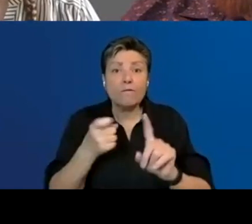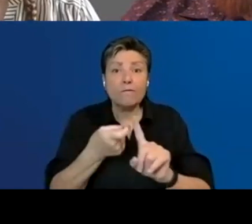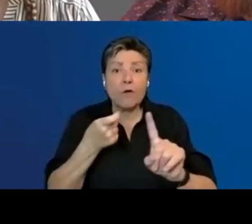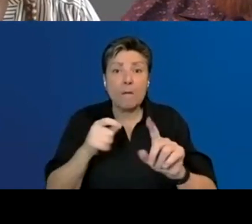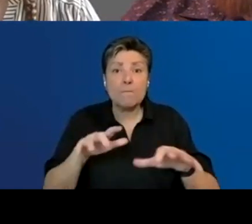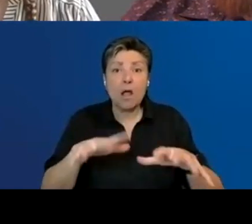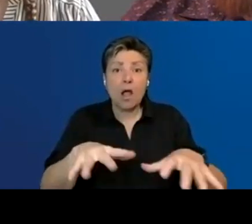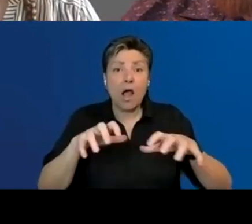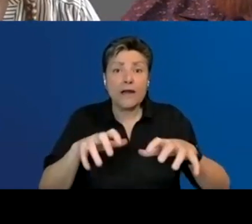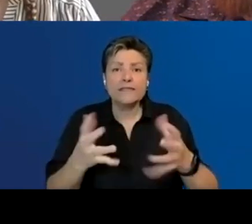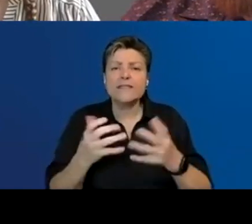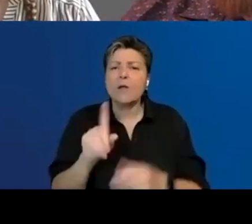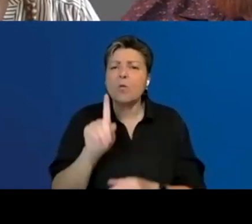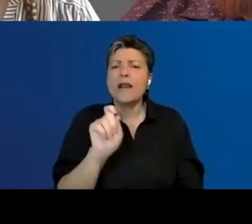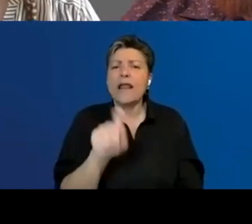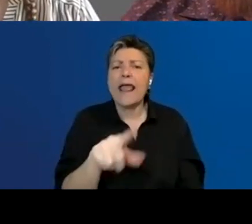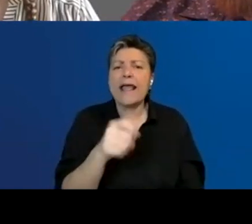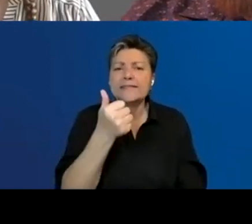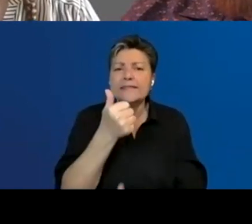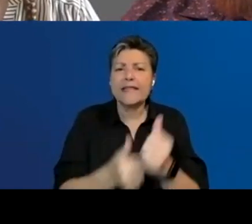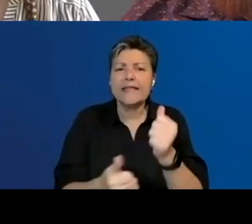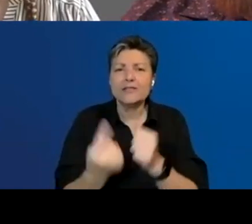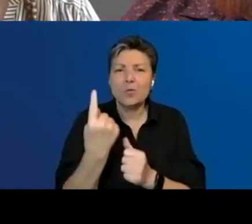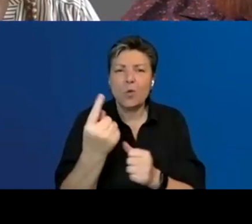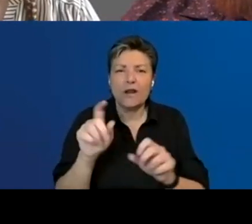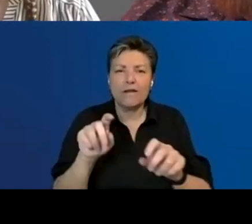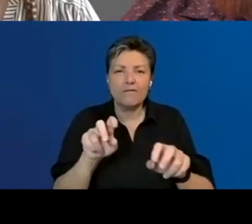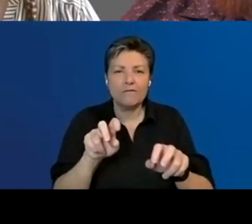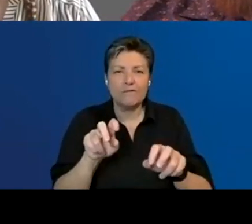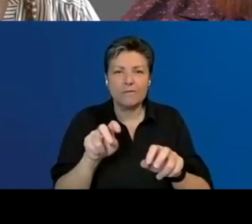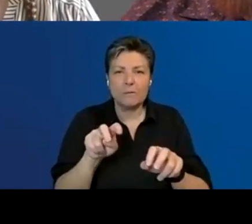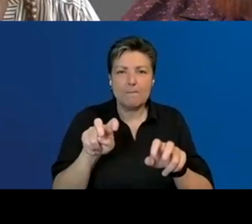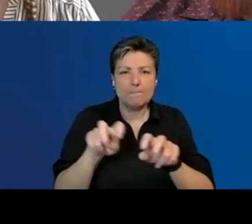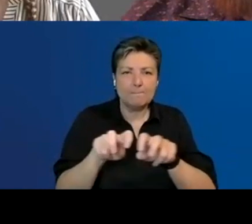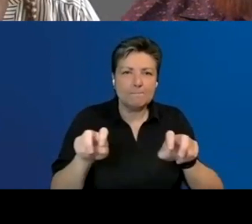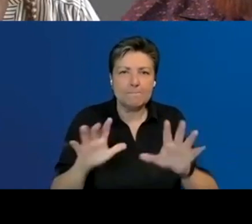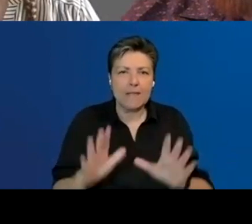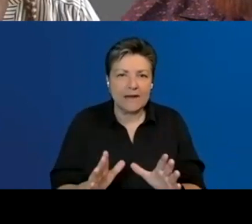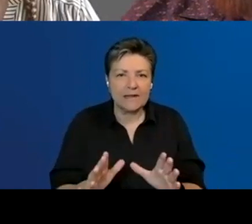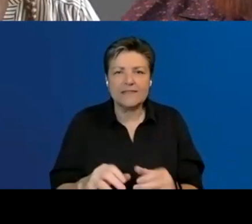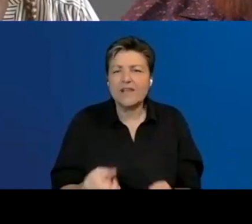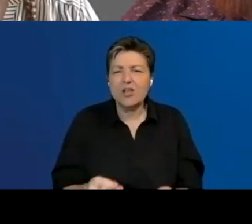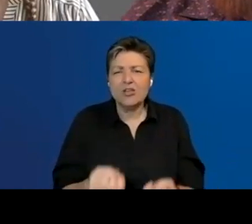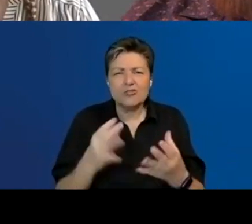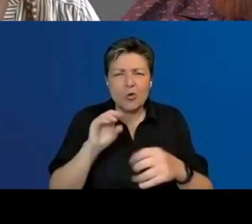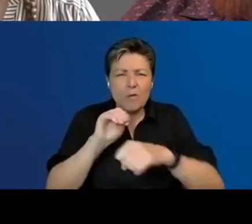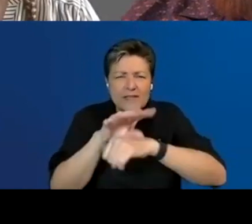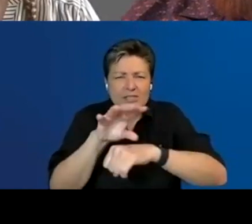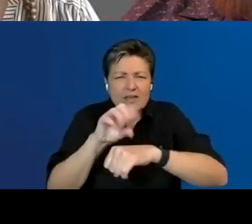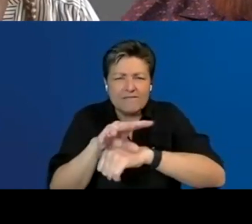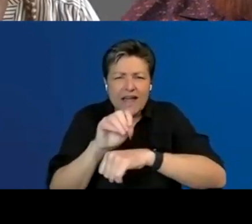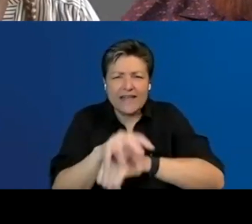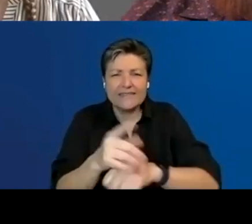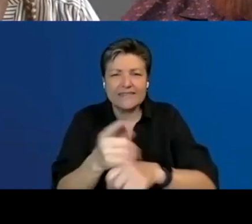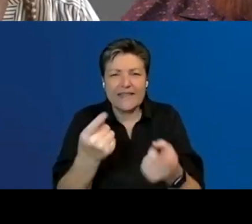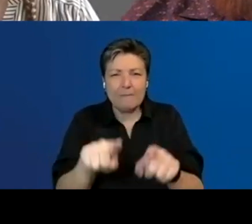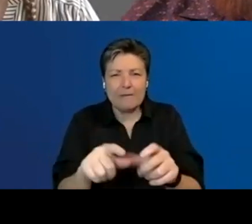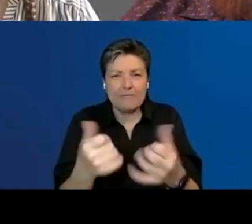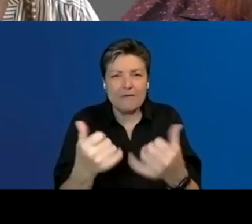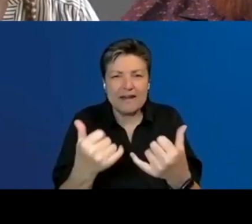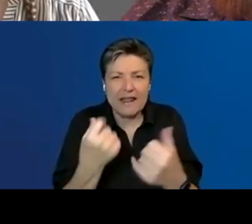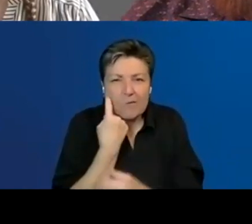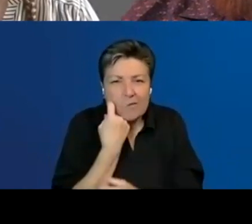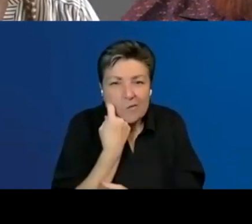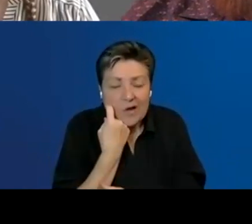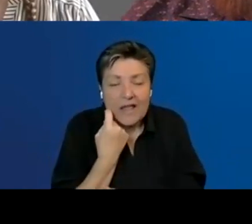panelists. There's so many pieces of advice that we've given throughout this, or at least alluded to. What if you